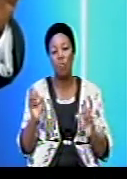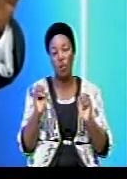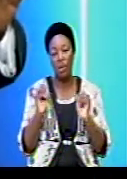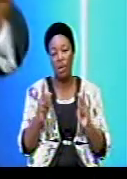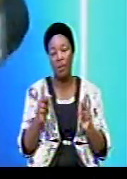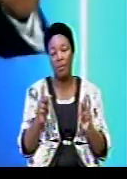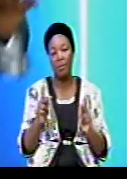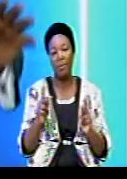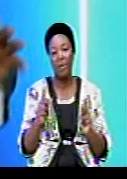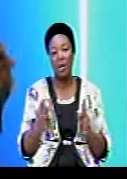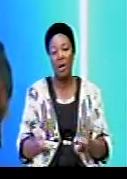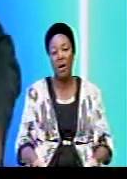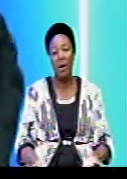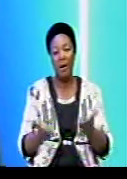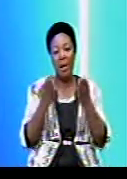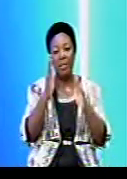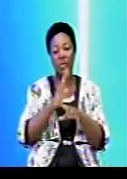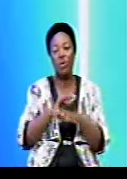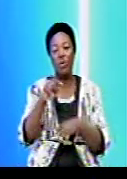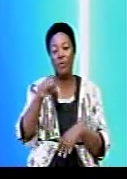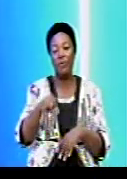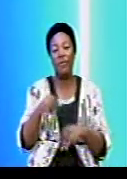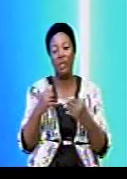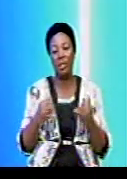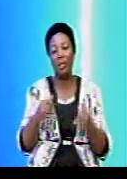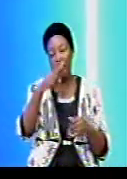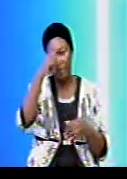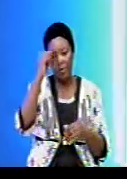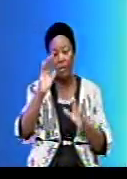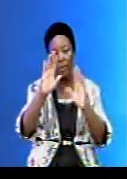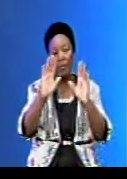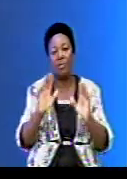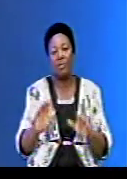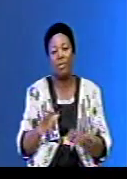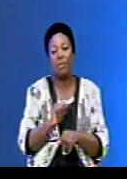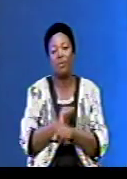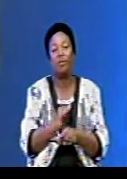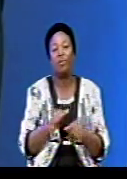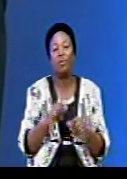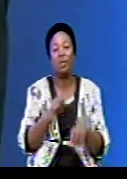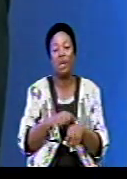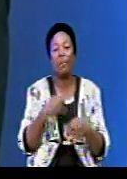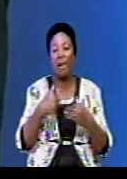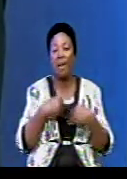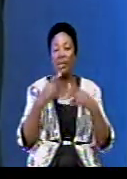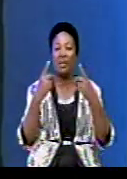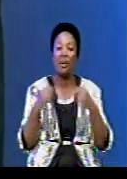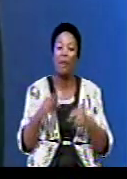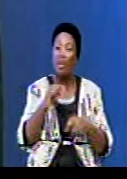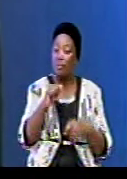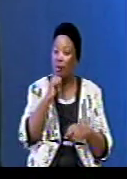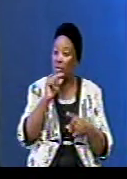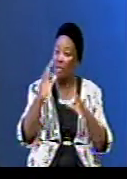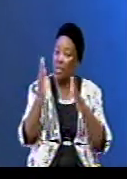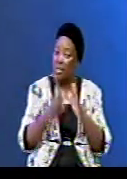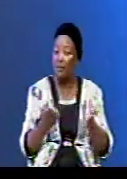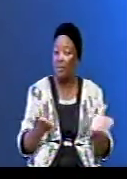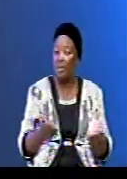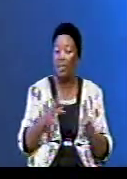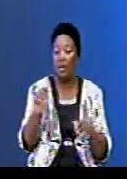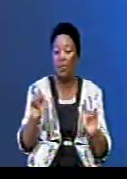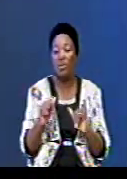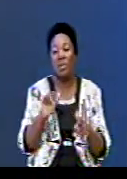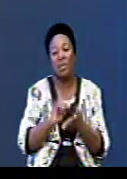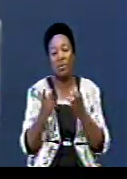multitude things around to disturb. She centered her attention on